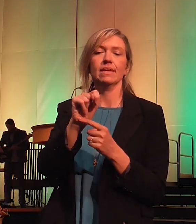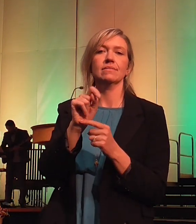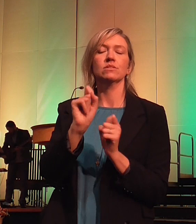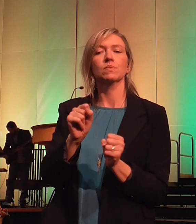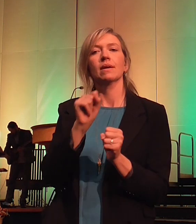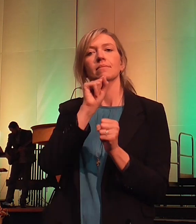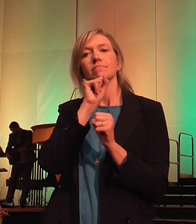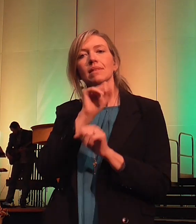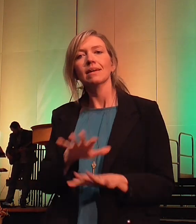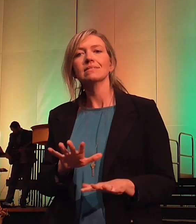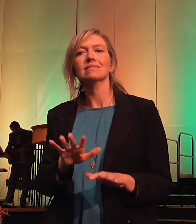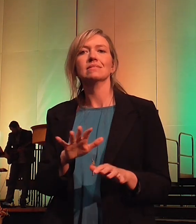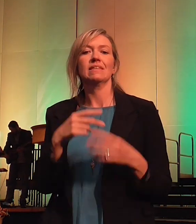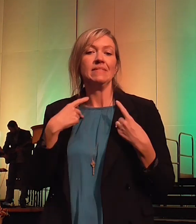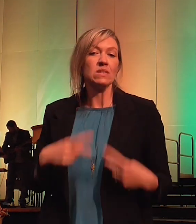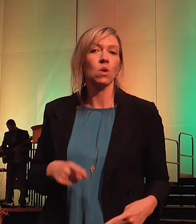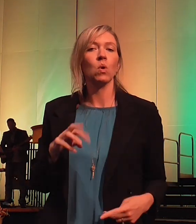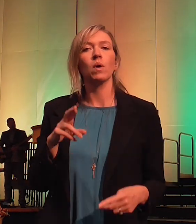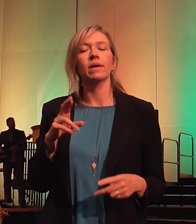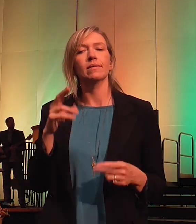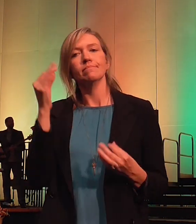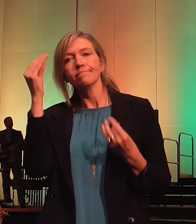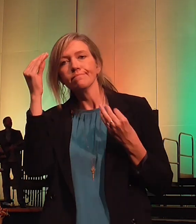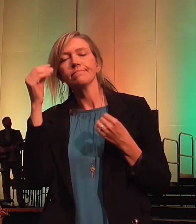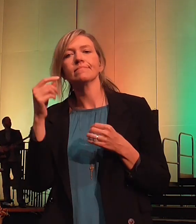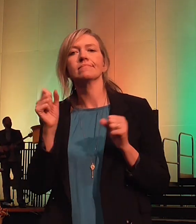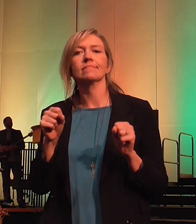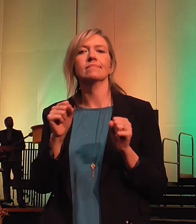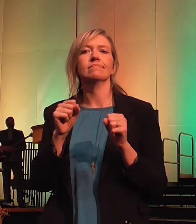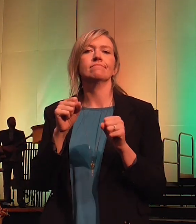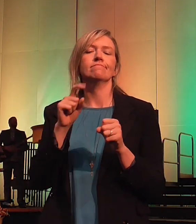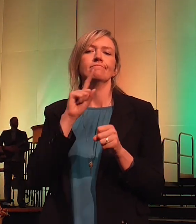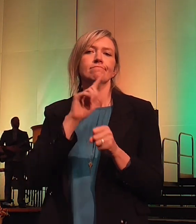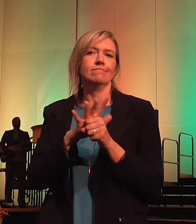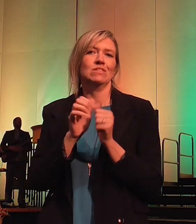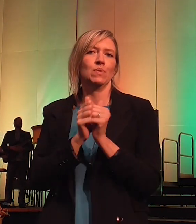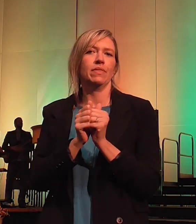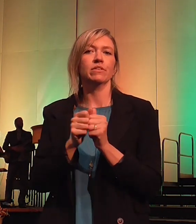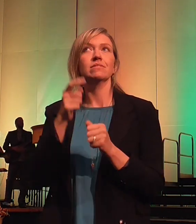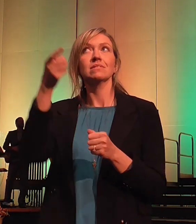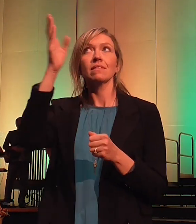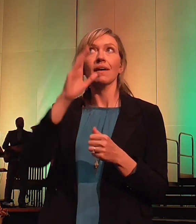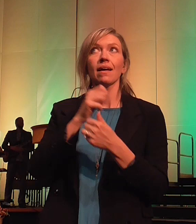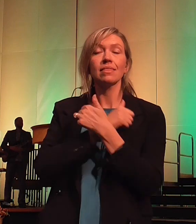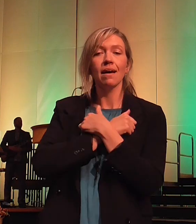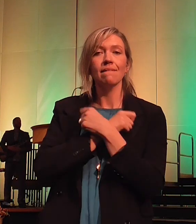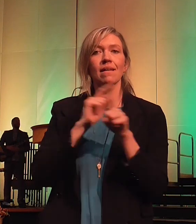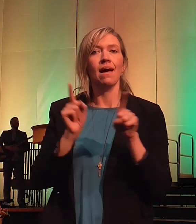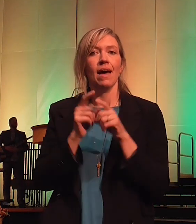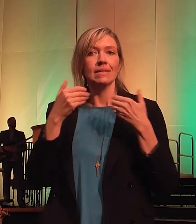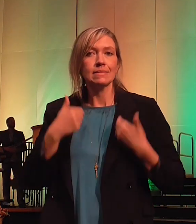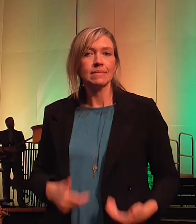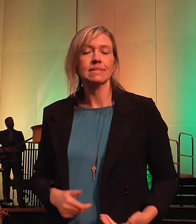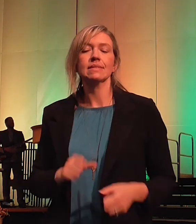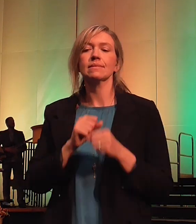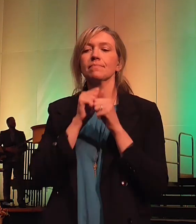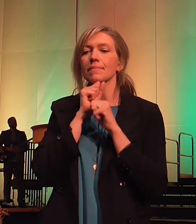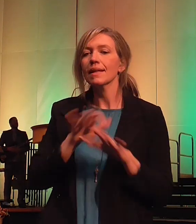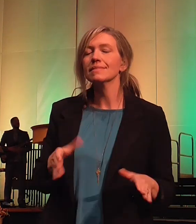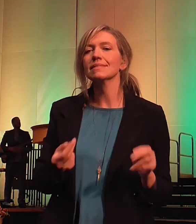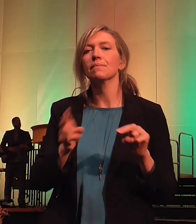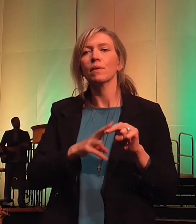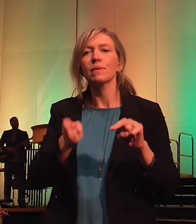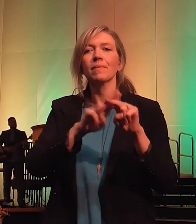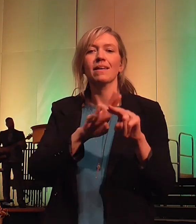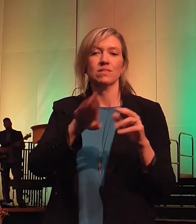bless it physically or metaphorically as we say our offering affirmation together. Divine love as me blesses and multiplies